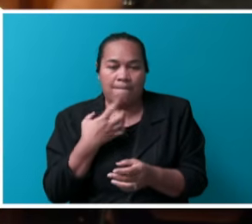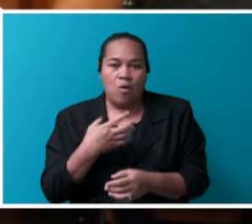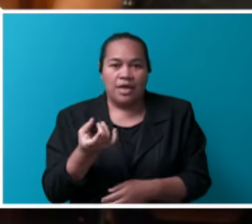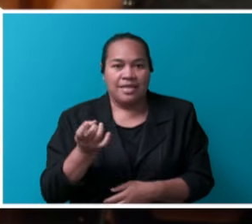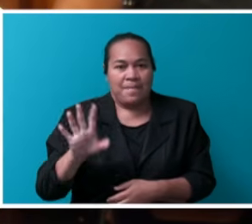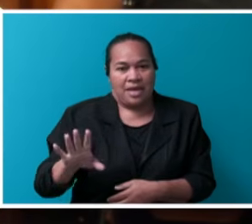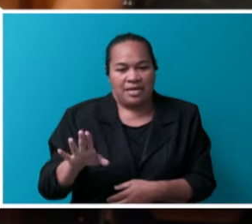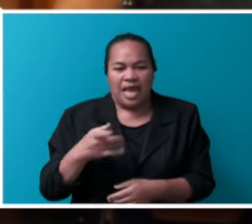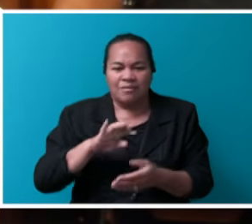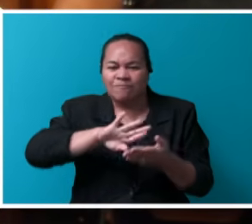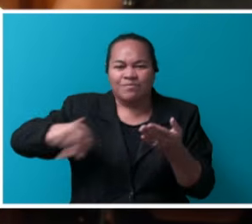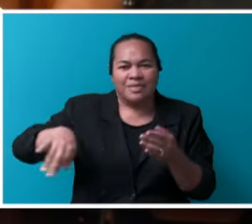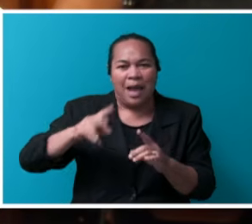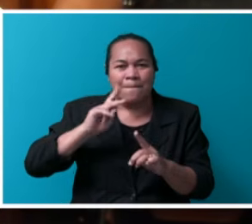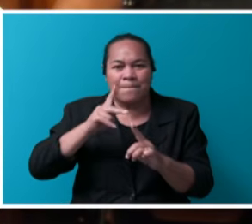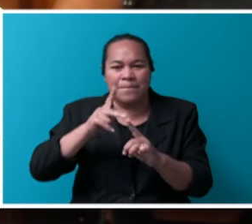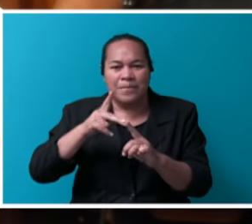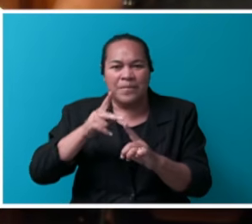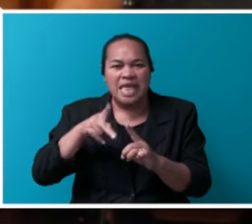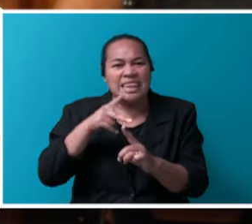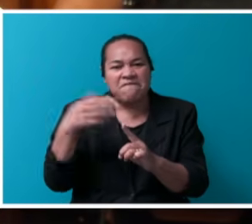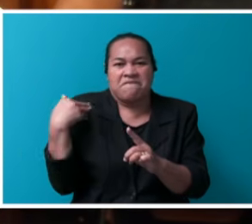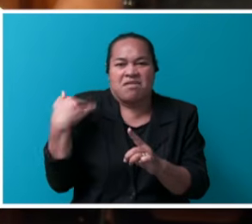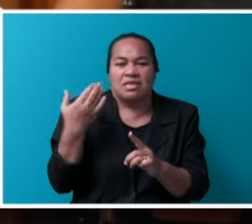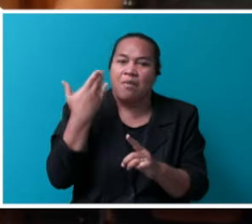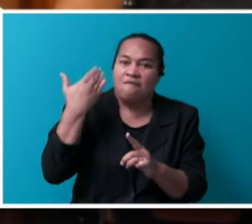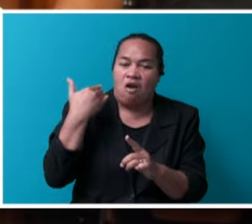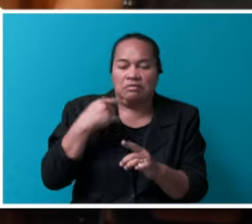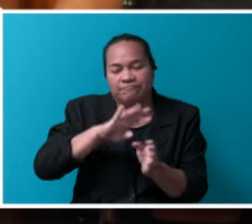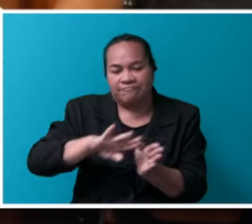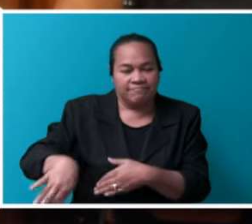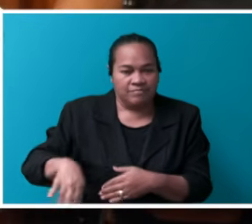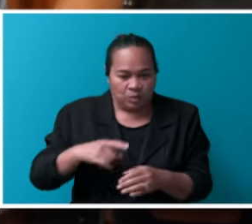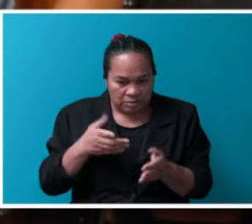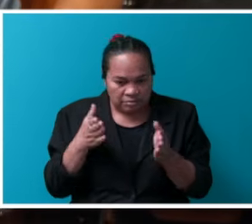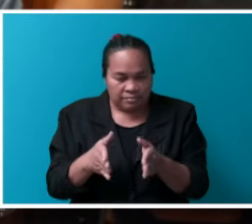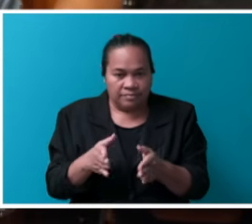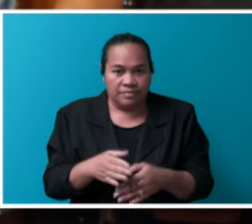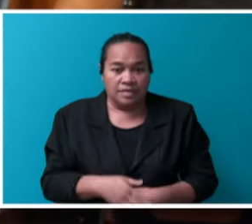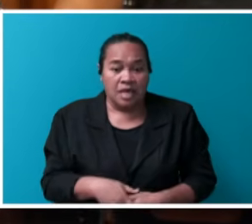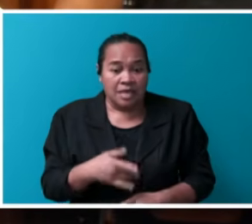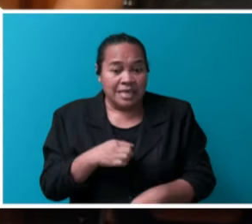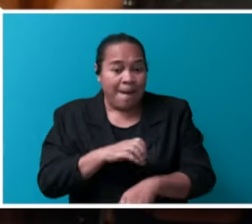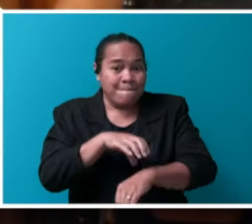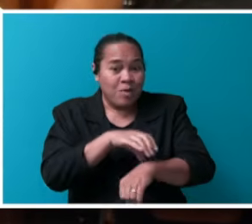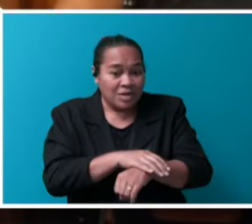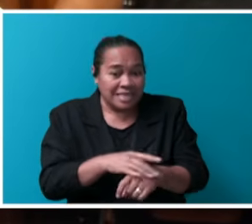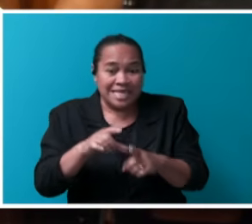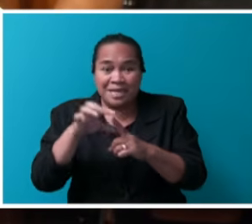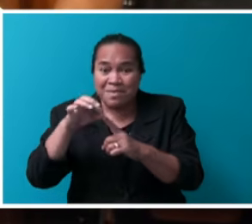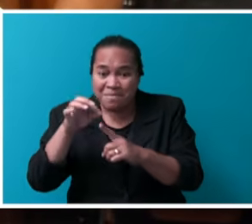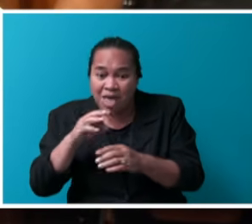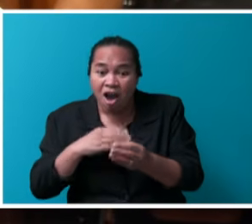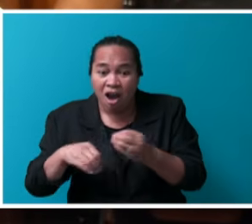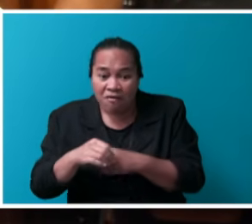removed the political interference which used to be there in the past. We have invested in our judiciary, police force, DPP's office, and the office of the